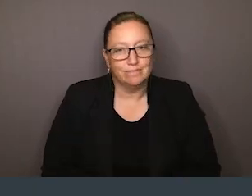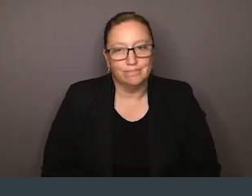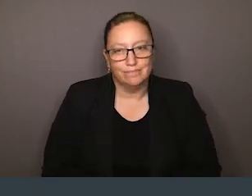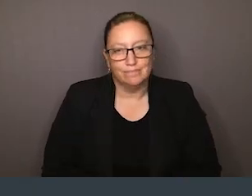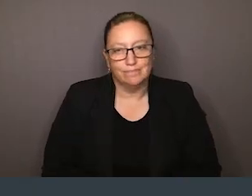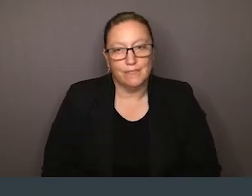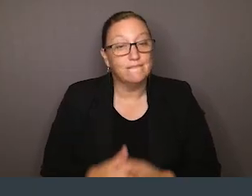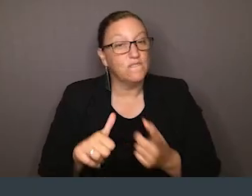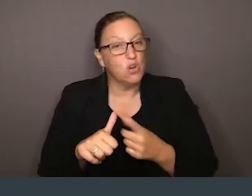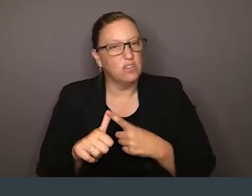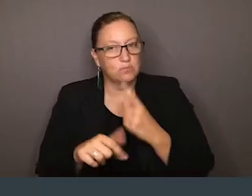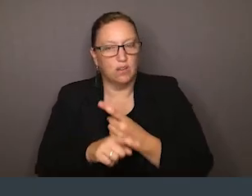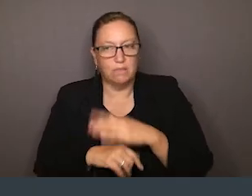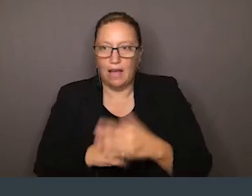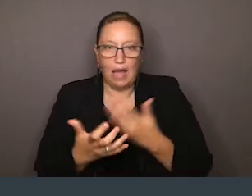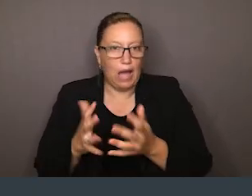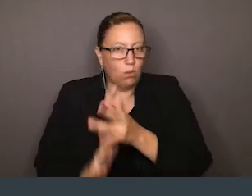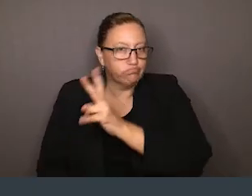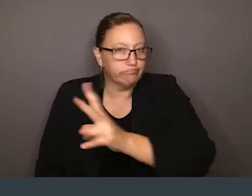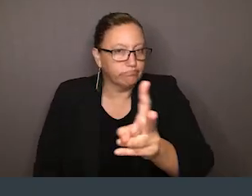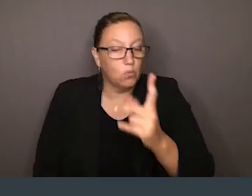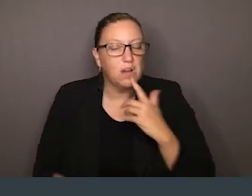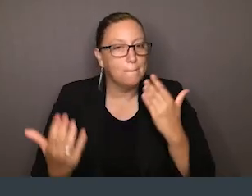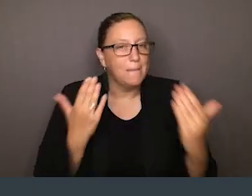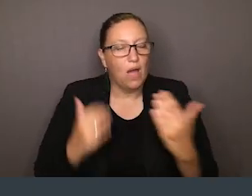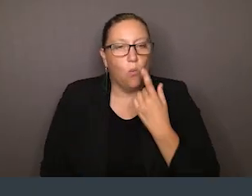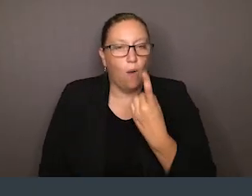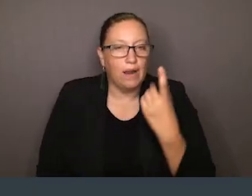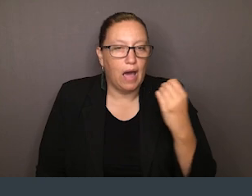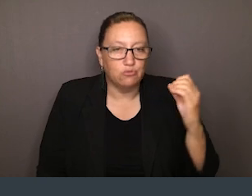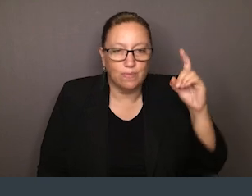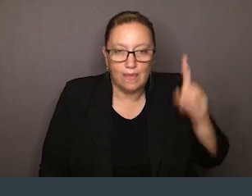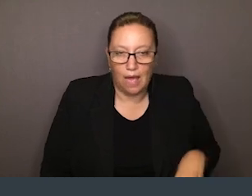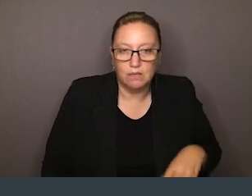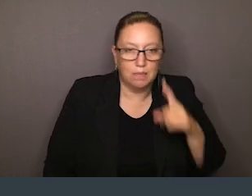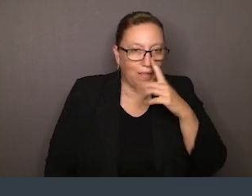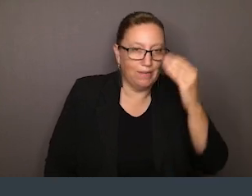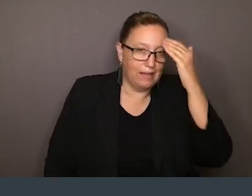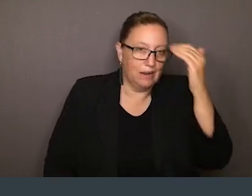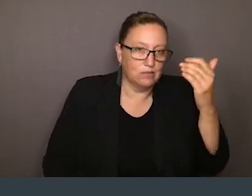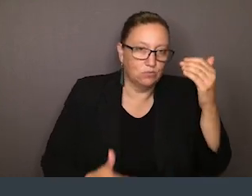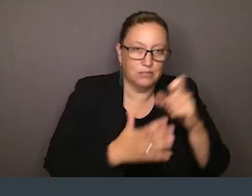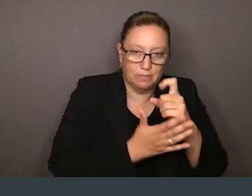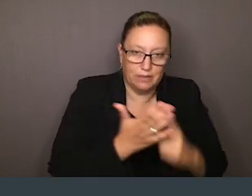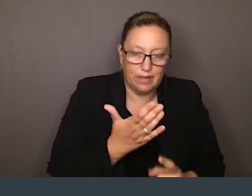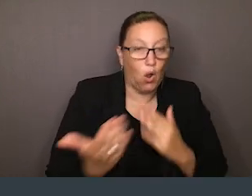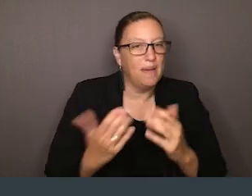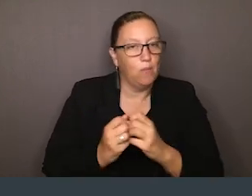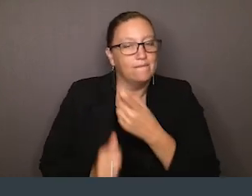our first study, which focused on prevalence, we compared around 100,000 people with intellectual disability with